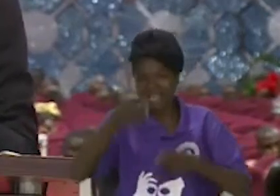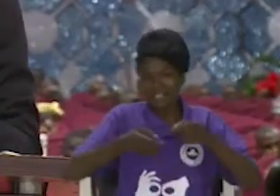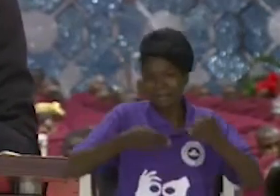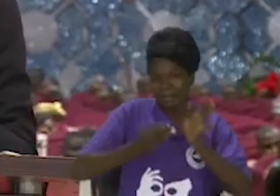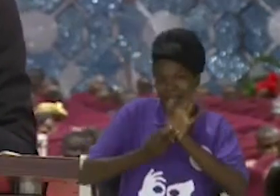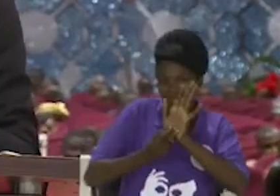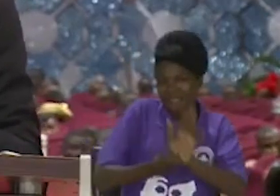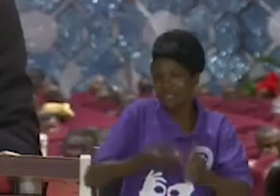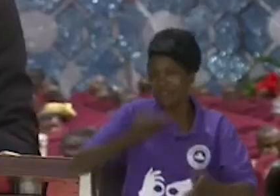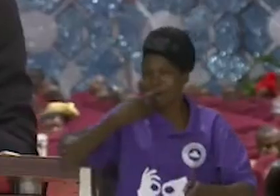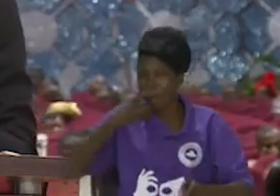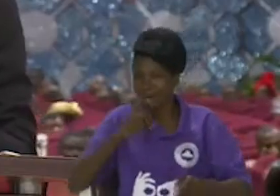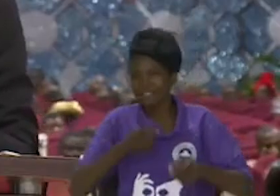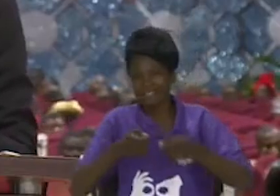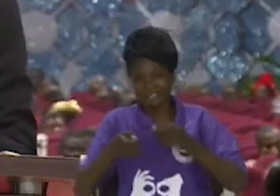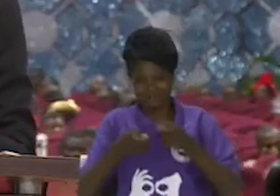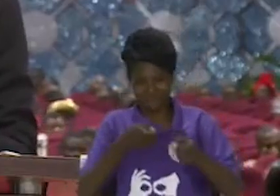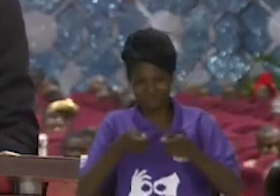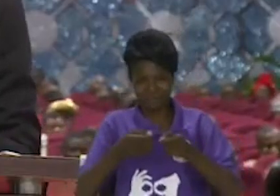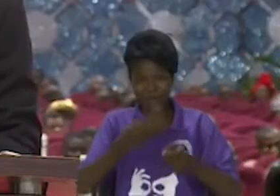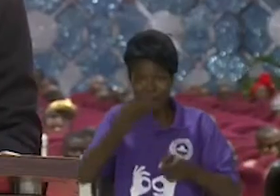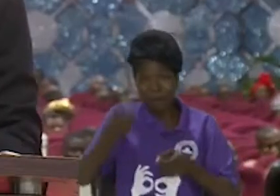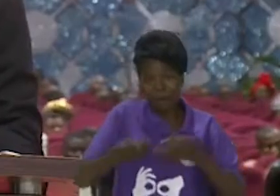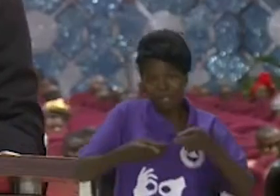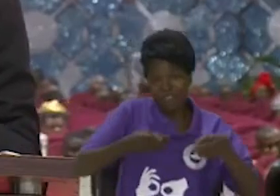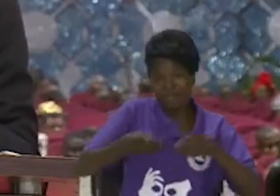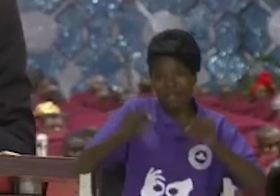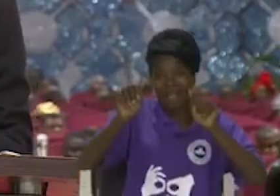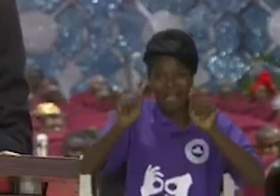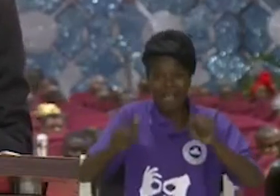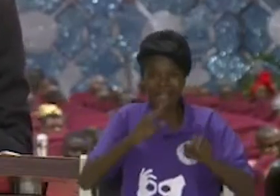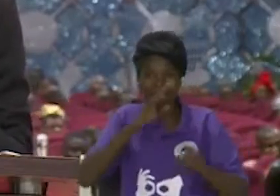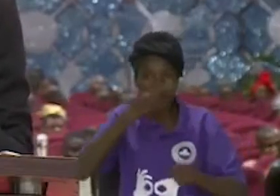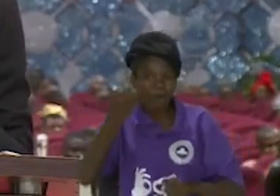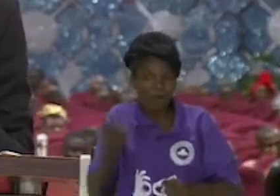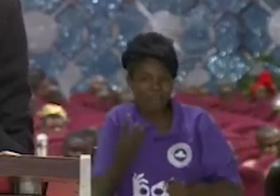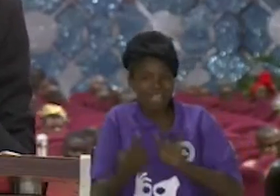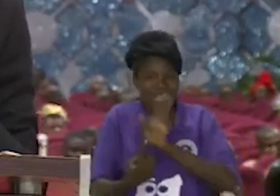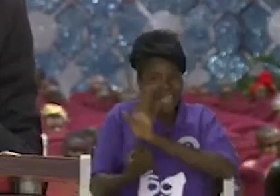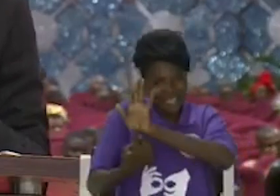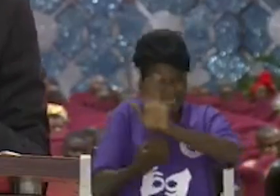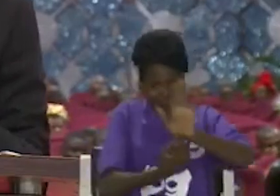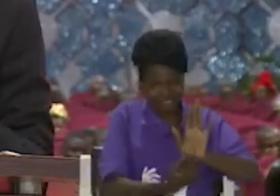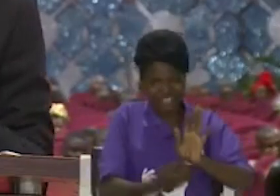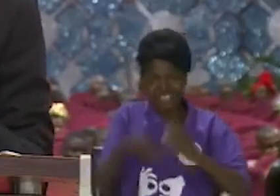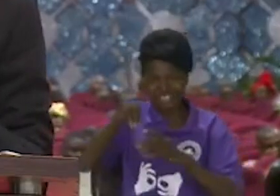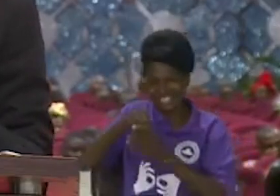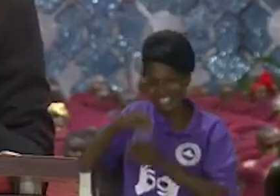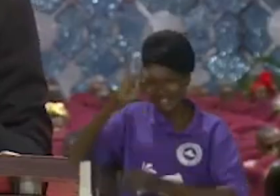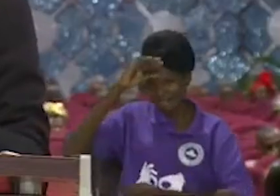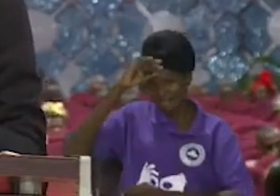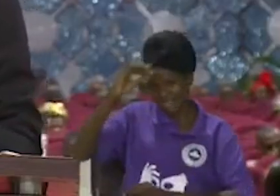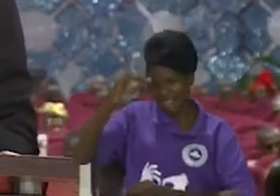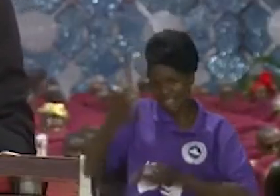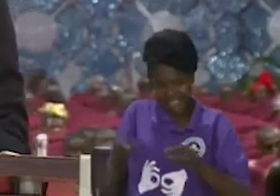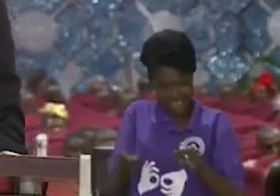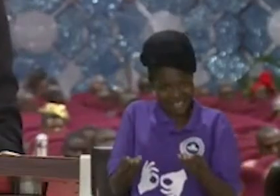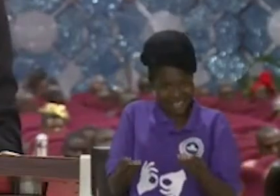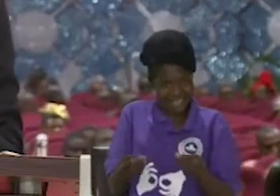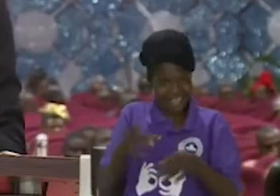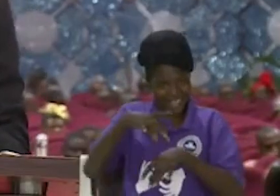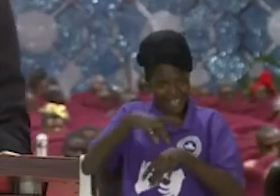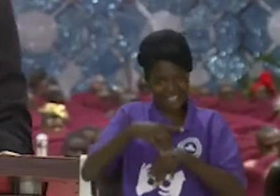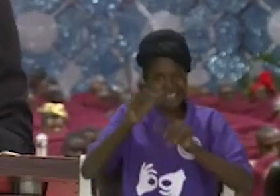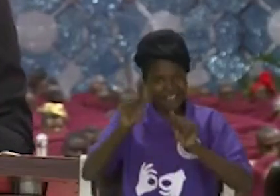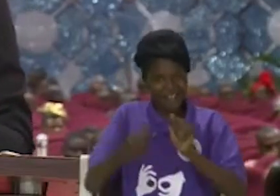dominion. And our dominion can only be expressed by man that is on earth. Man that is outside the earth cannot